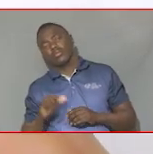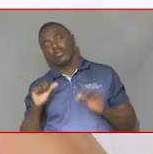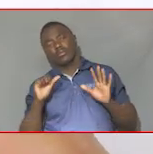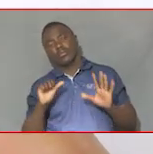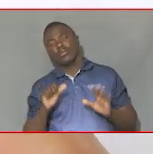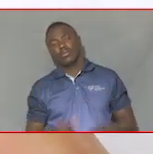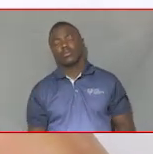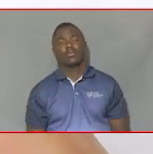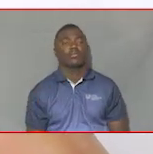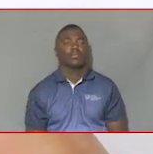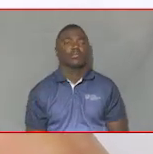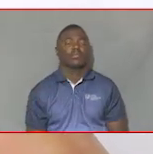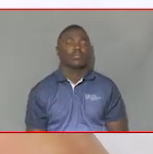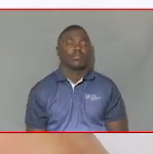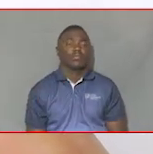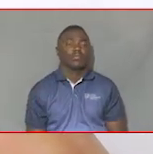Is that clear?